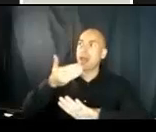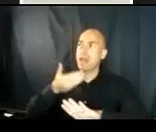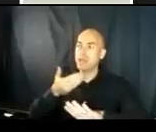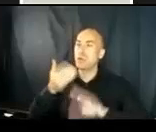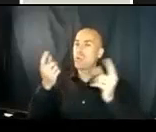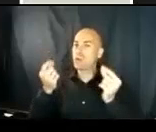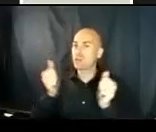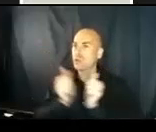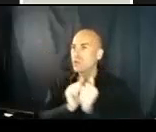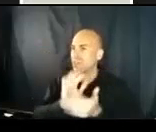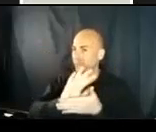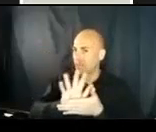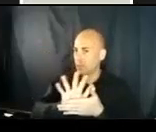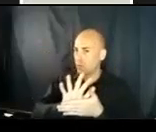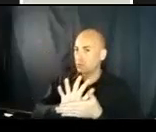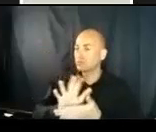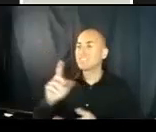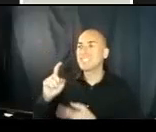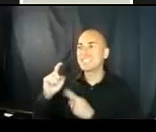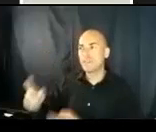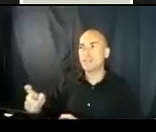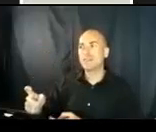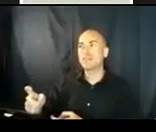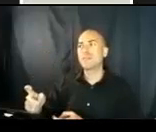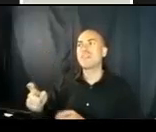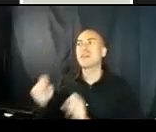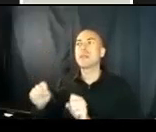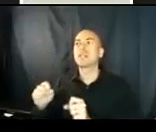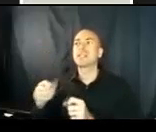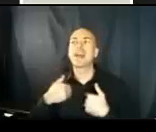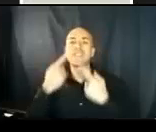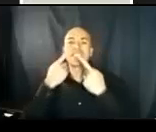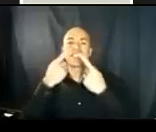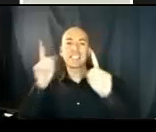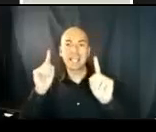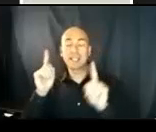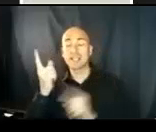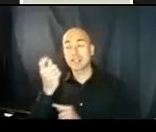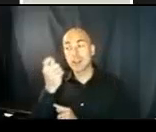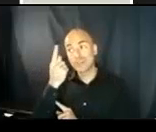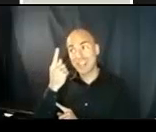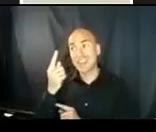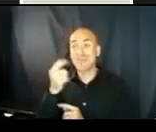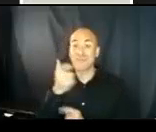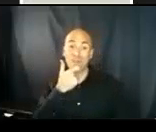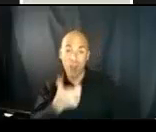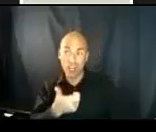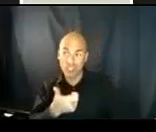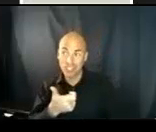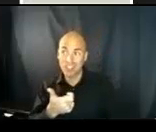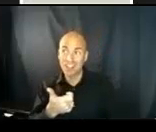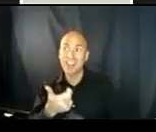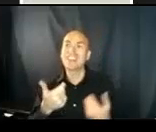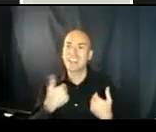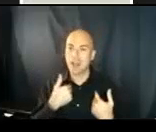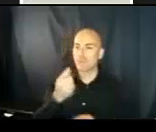them successfully in a lesson. Believe me, that's going to lead to success, okay? That is going to